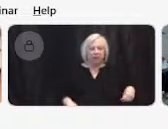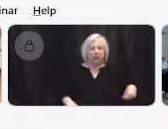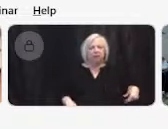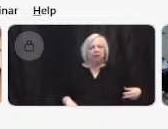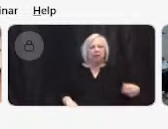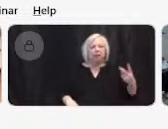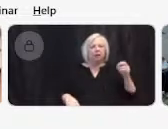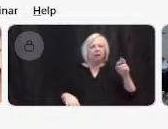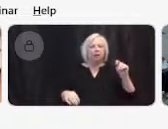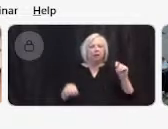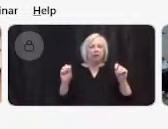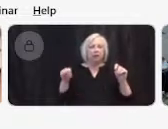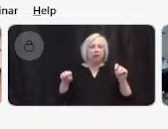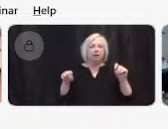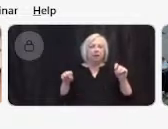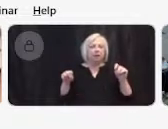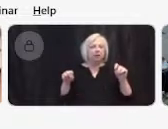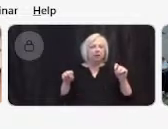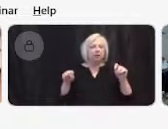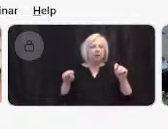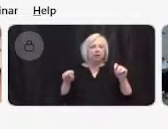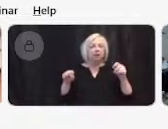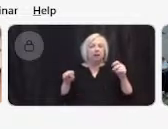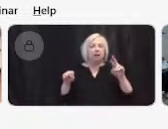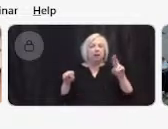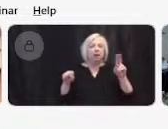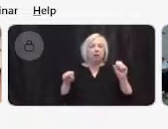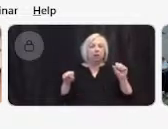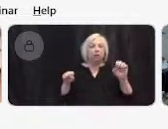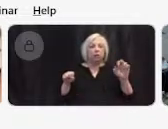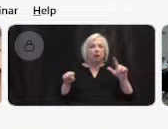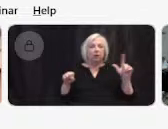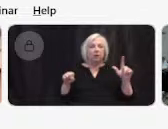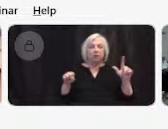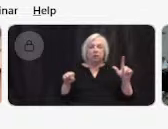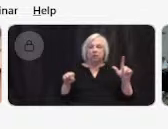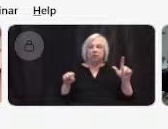Hart, Yes. Russell,